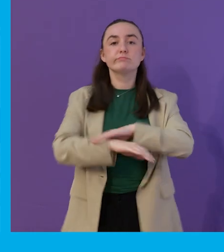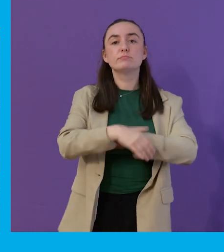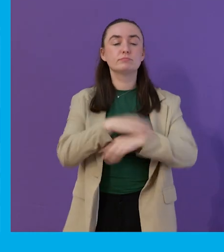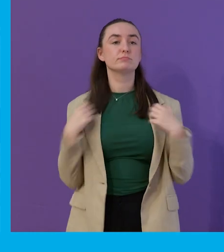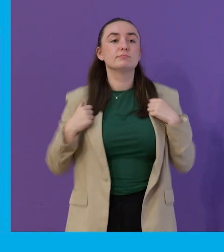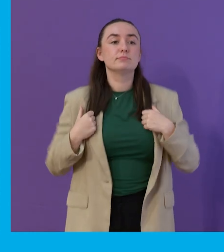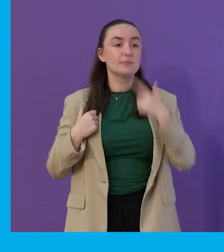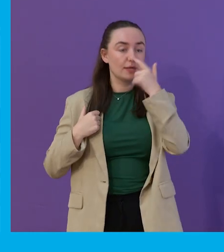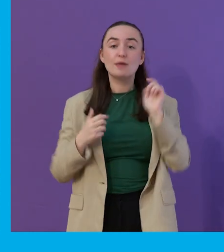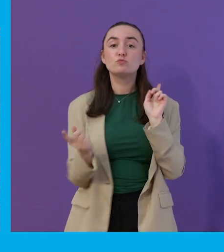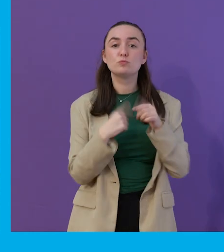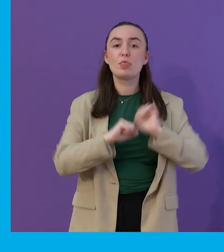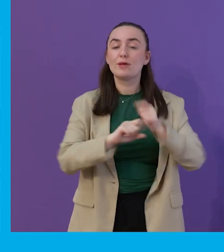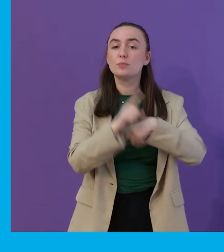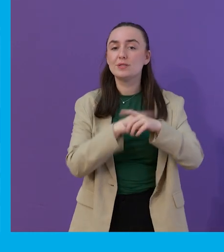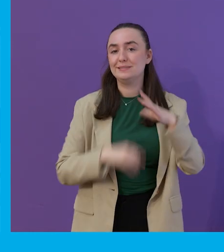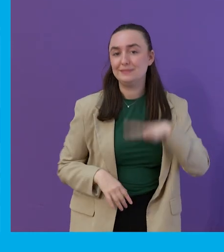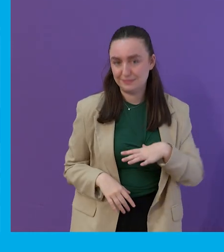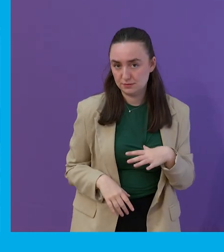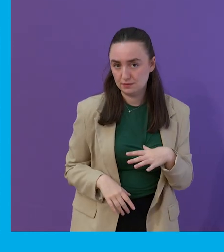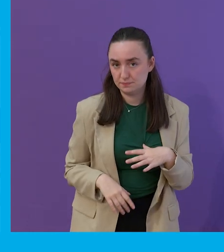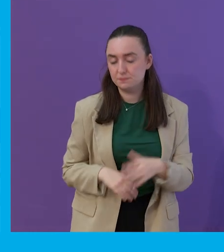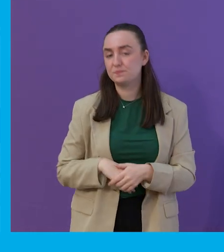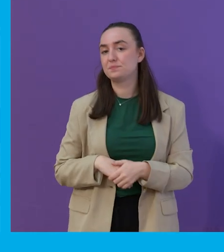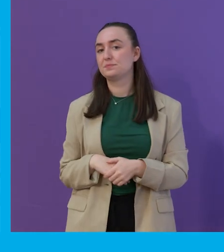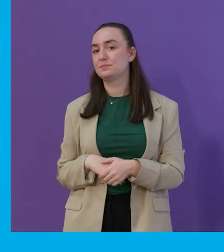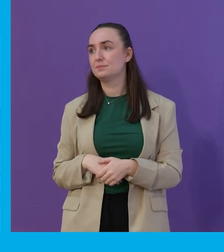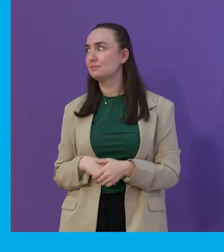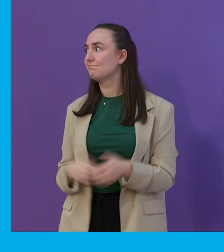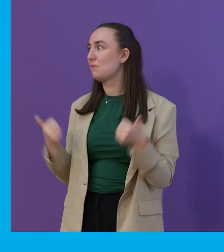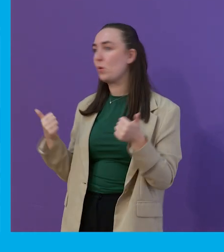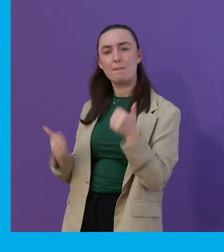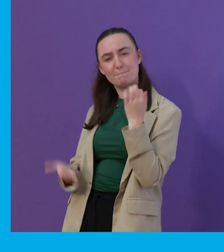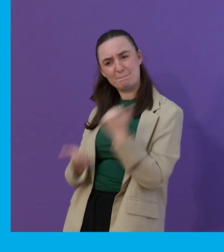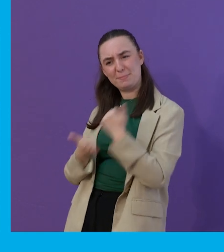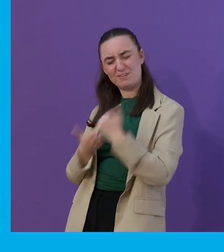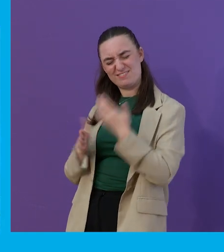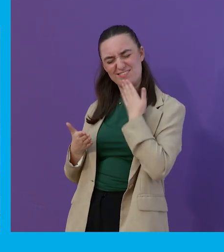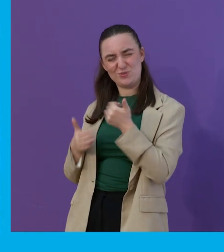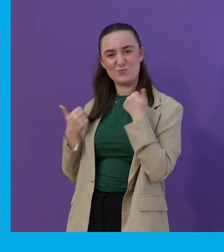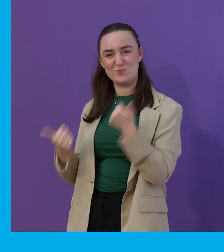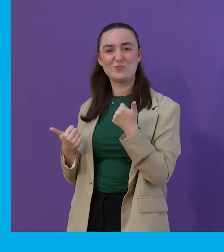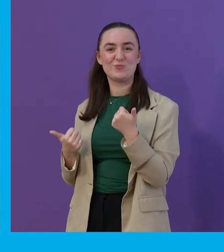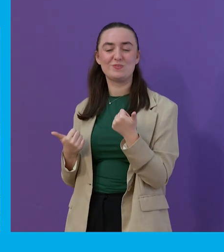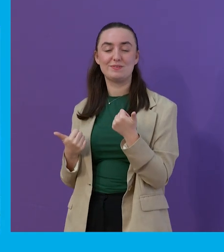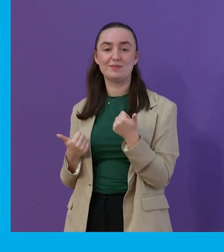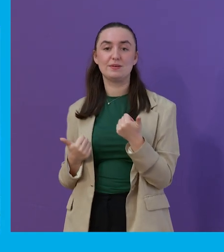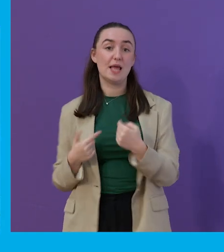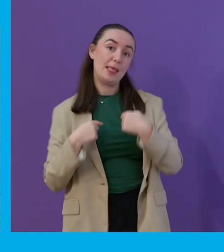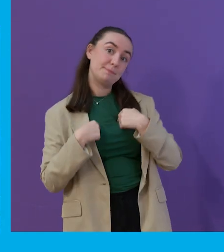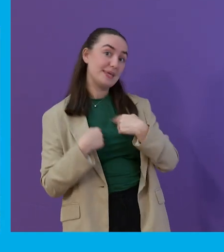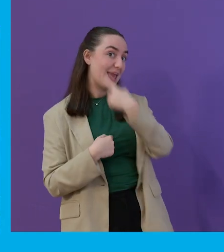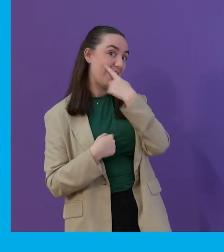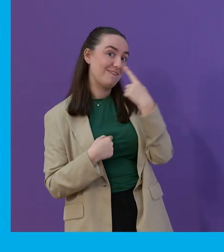to respond to their communities' needs and aspirations. All right, that was really great modelling. Thank you for that. That's me evidence to your